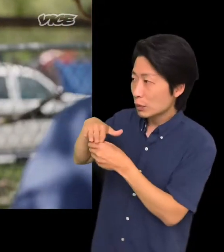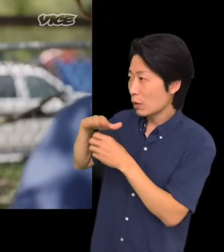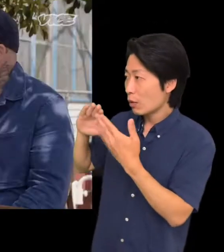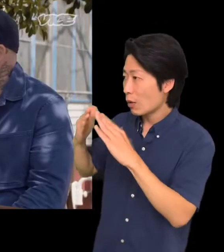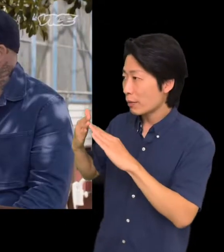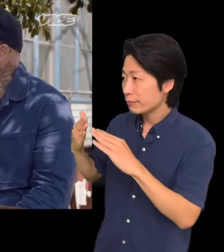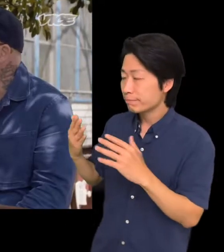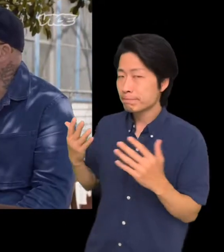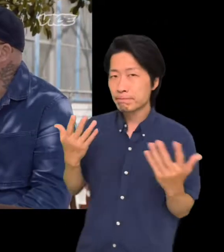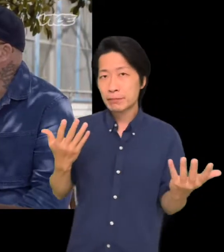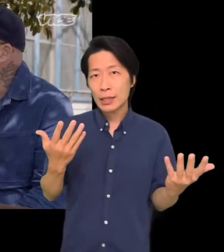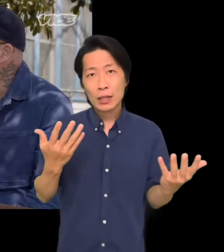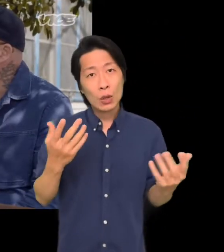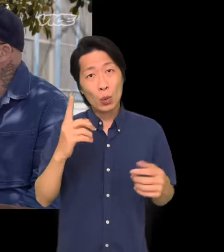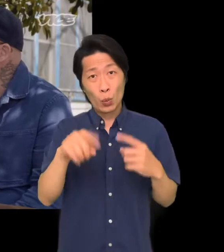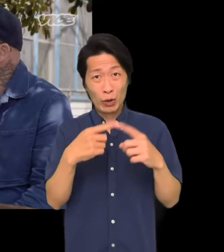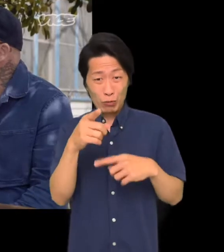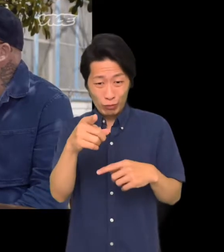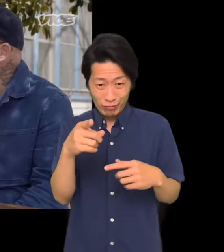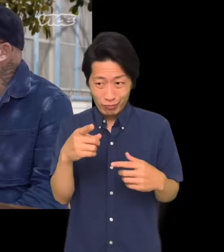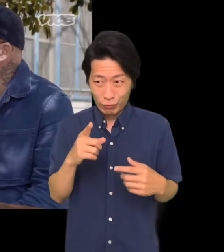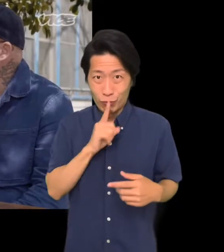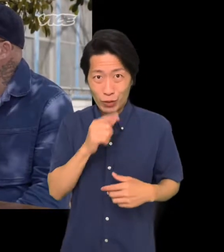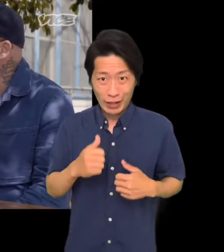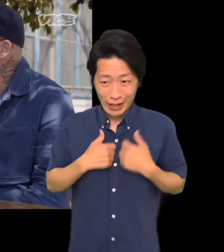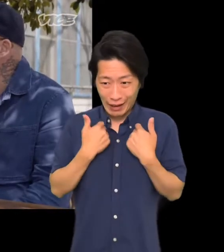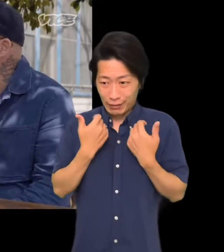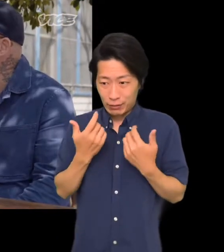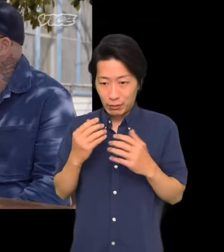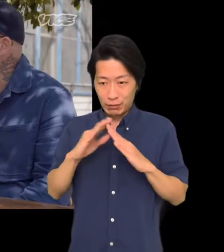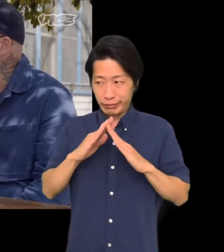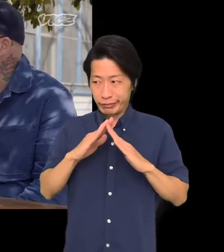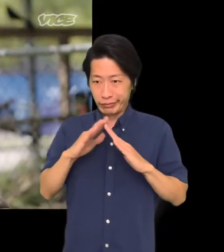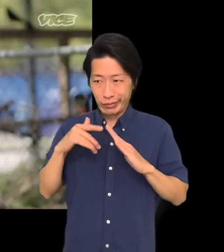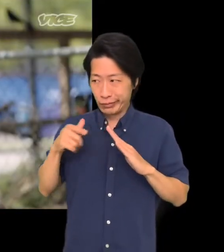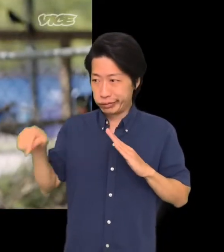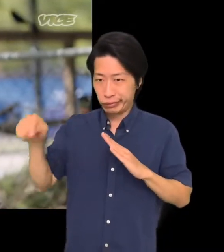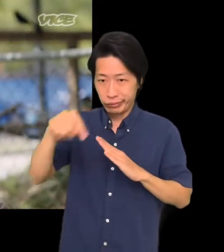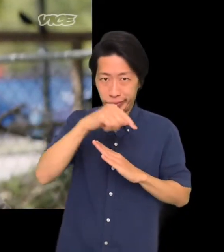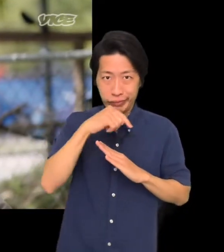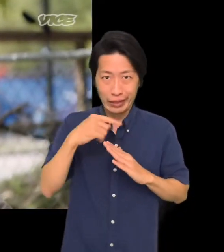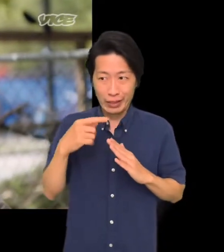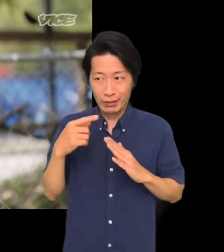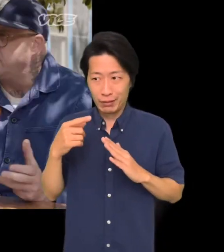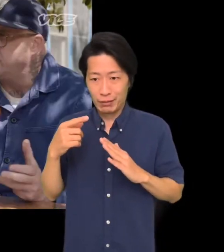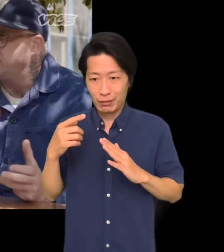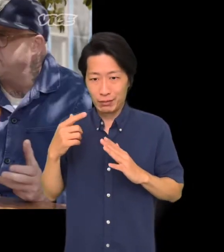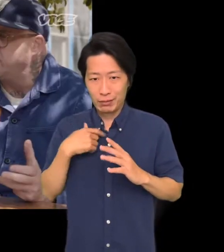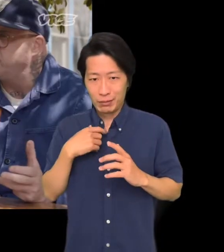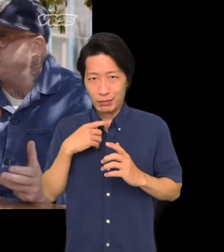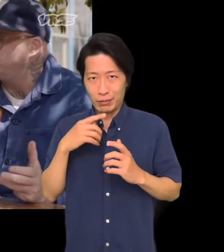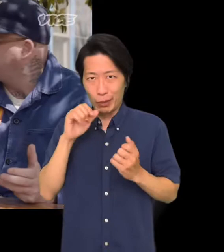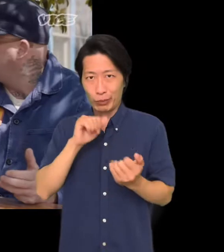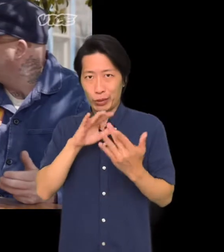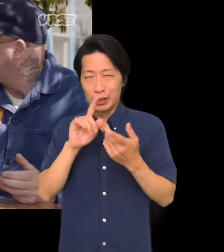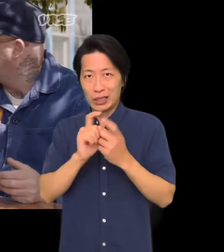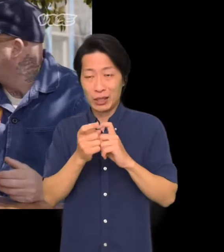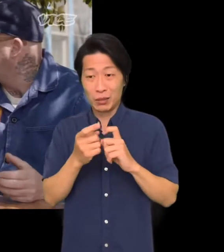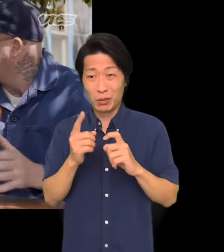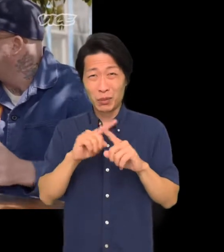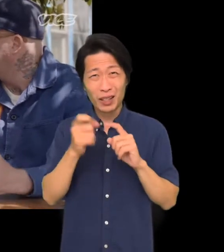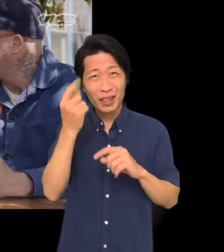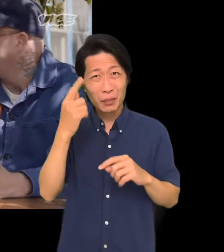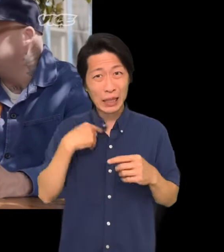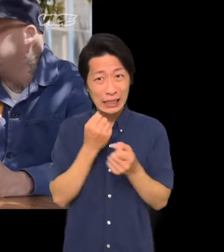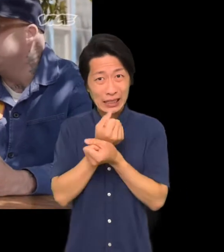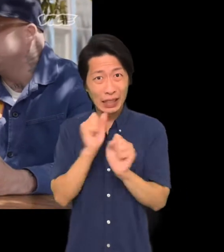differently? Once you're in the middle of it, you change your mind of how you approach the situation. But as your safety declines,